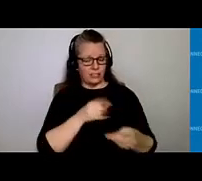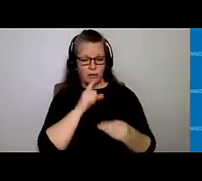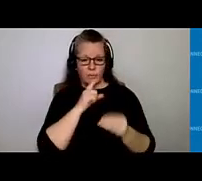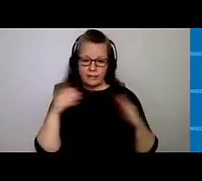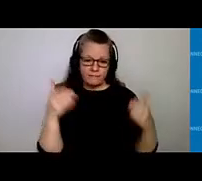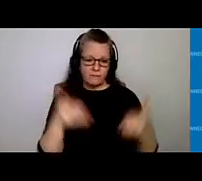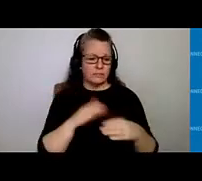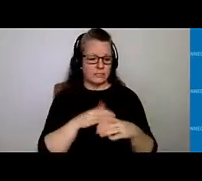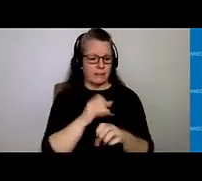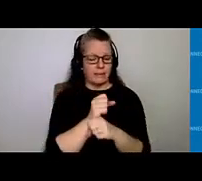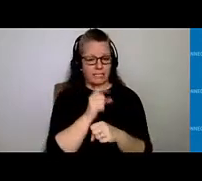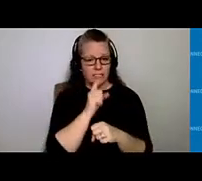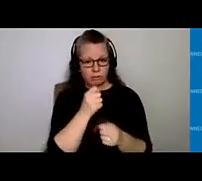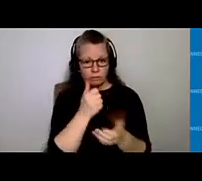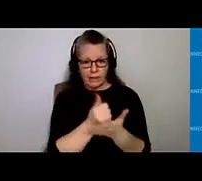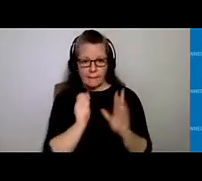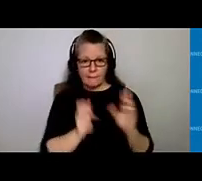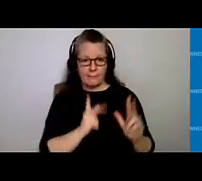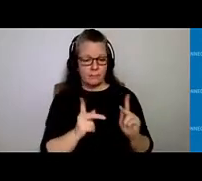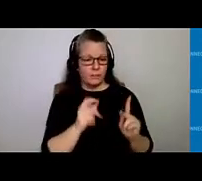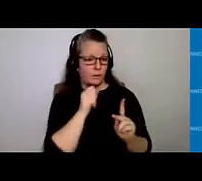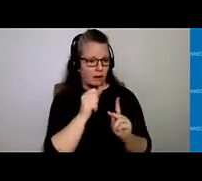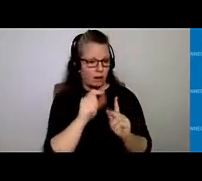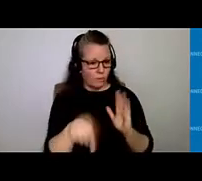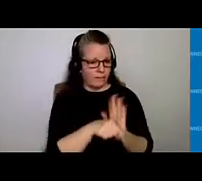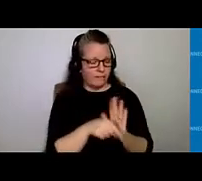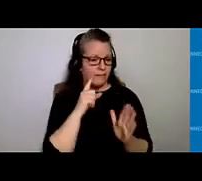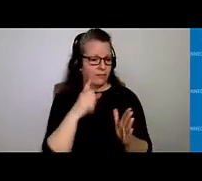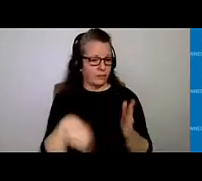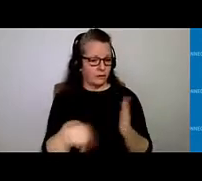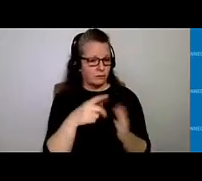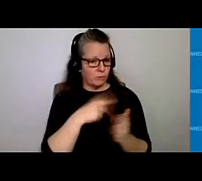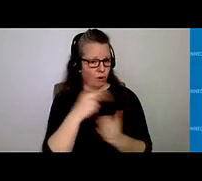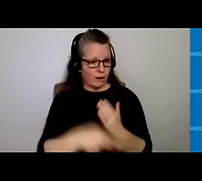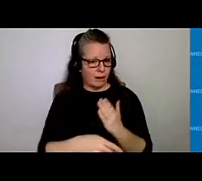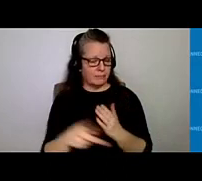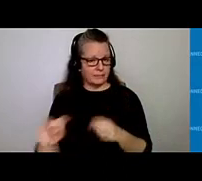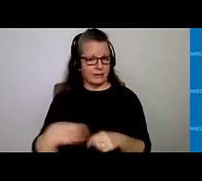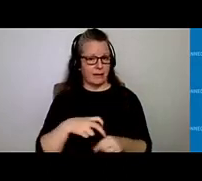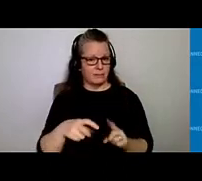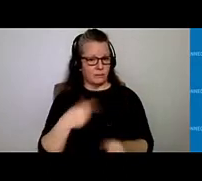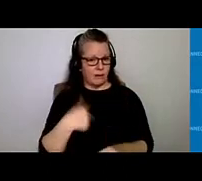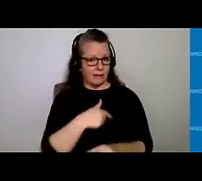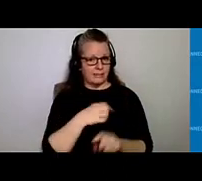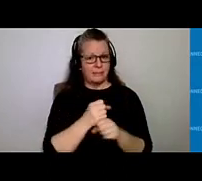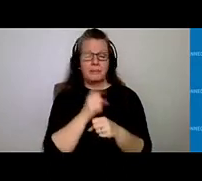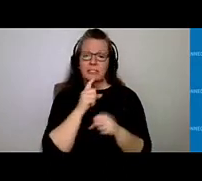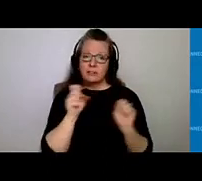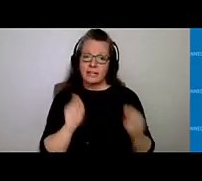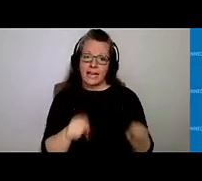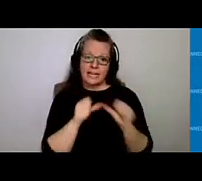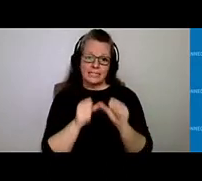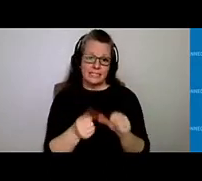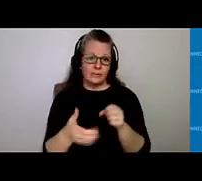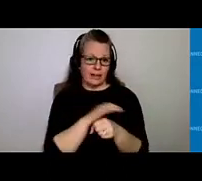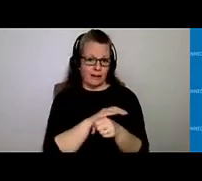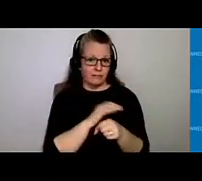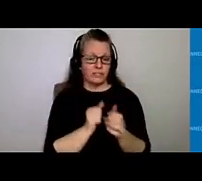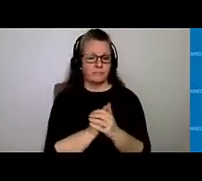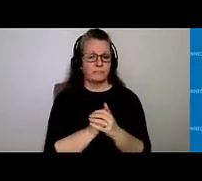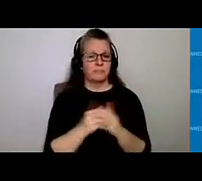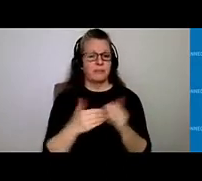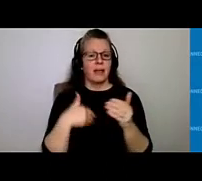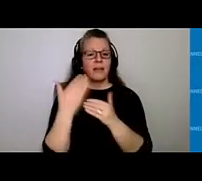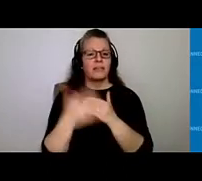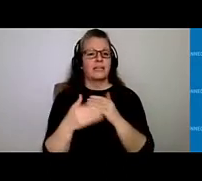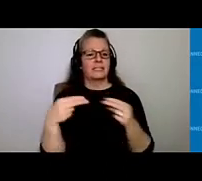that we help individuals who are no longer eligible for those programs come over to us and make sure that they can continue their coverage. So on the next slide, we